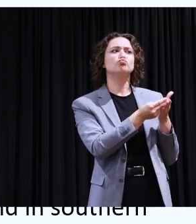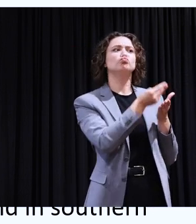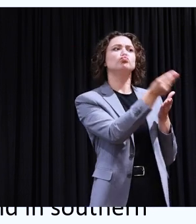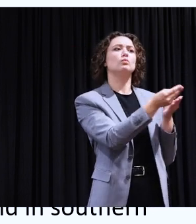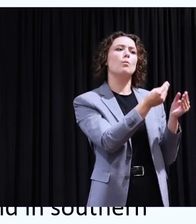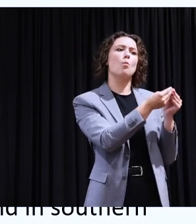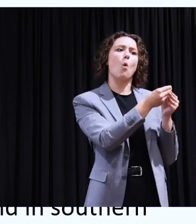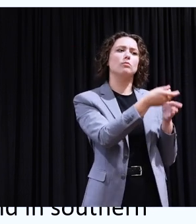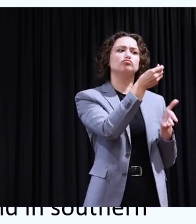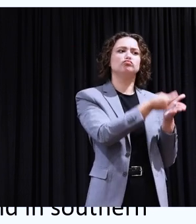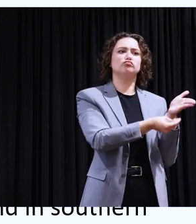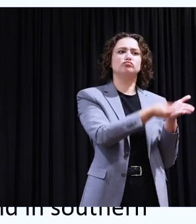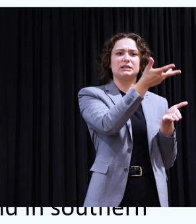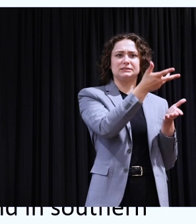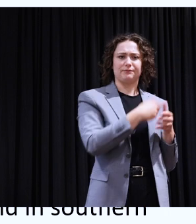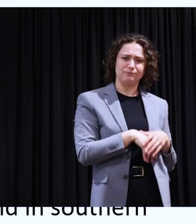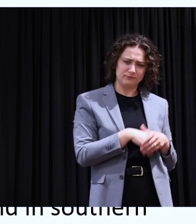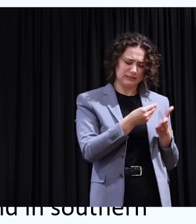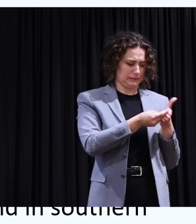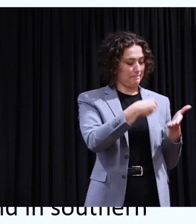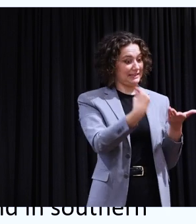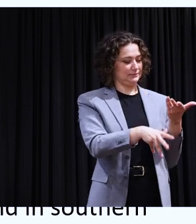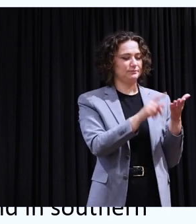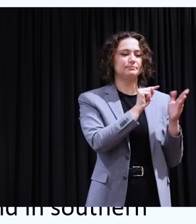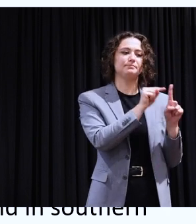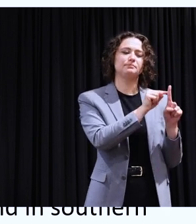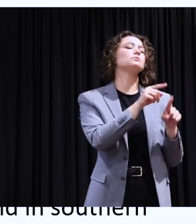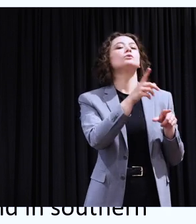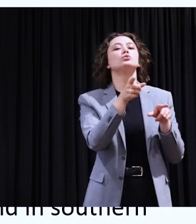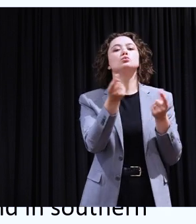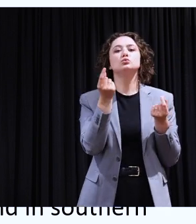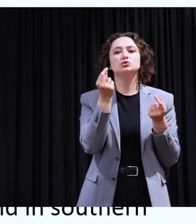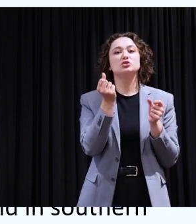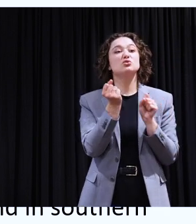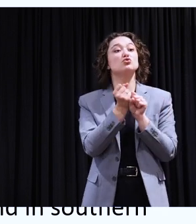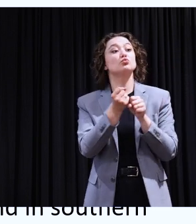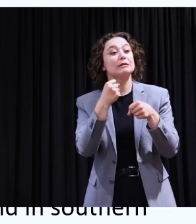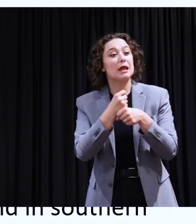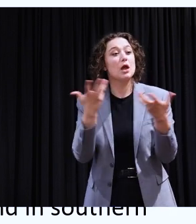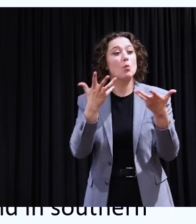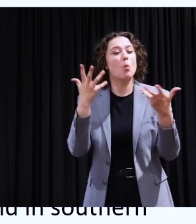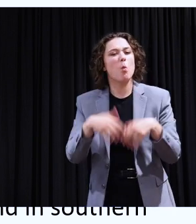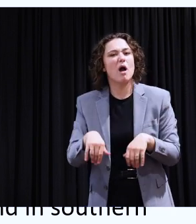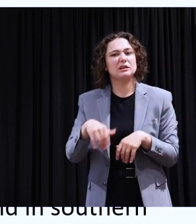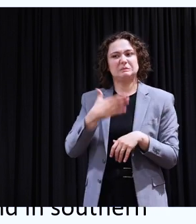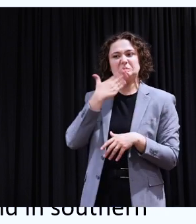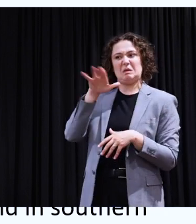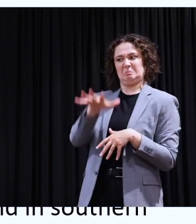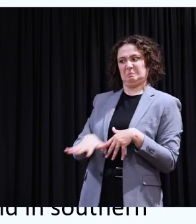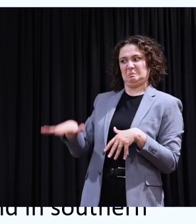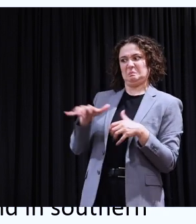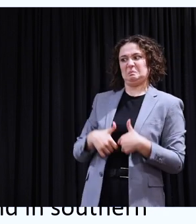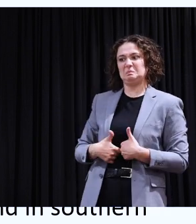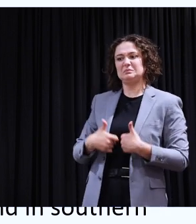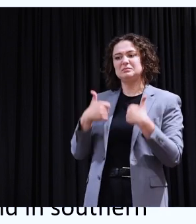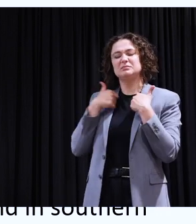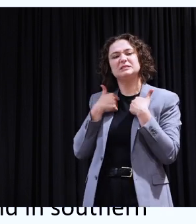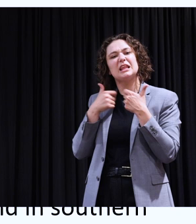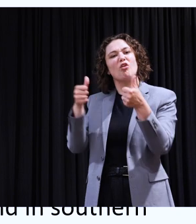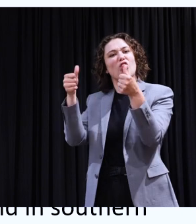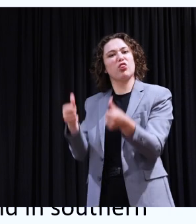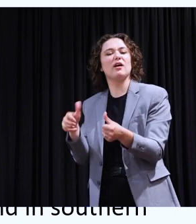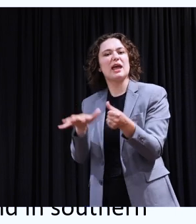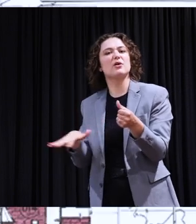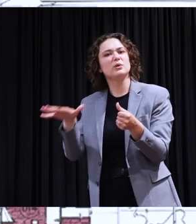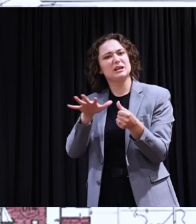they did was create disinvestment in slums and neighborhoods, which was the opposite of what my grandfather moved to Michigan for.